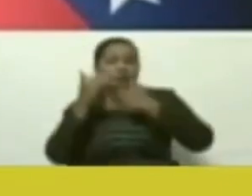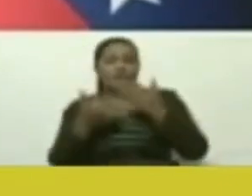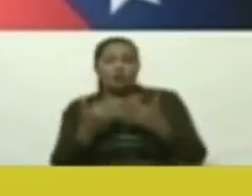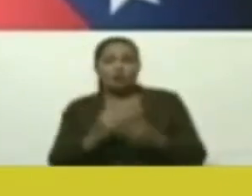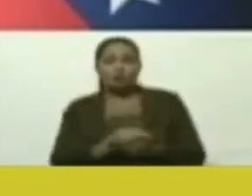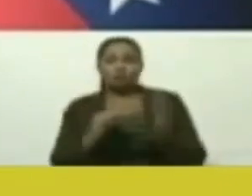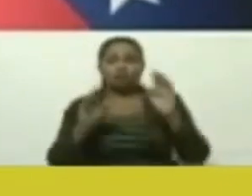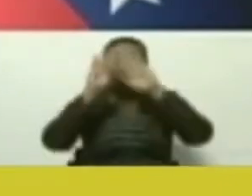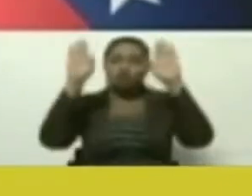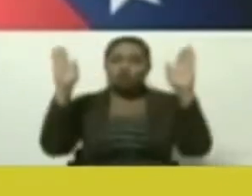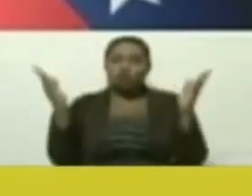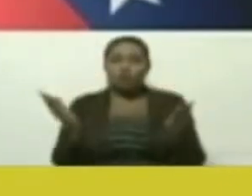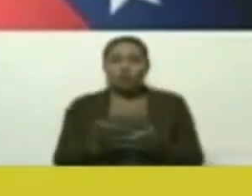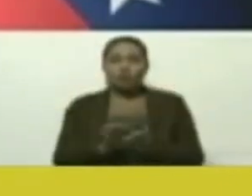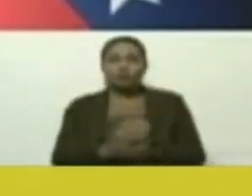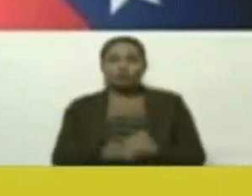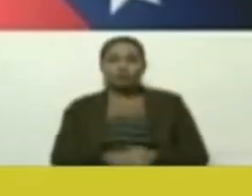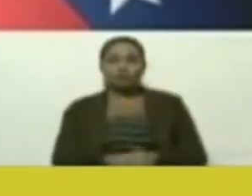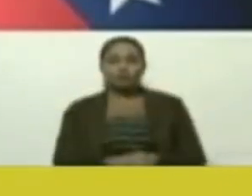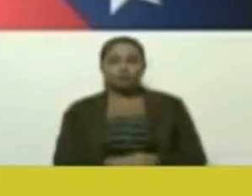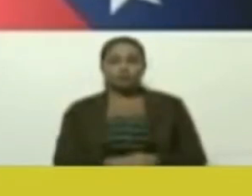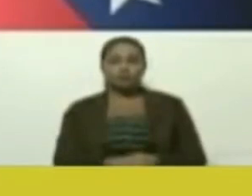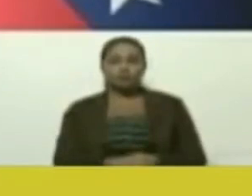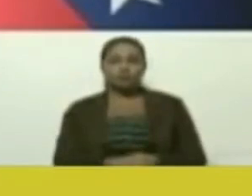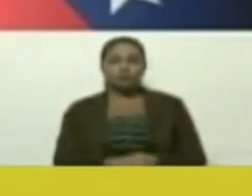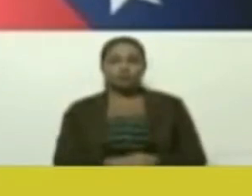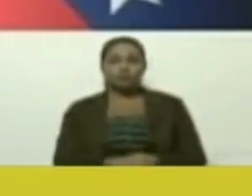but diplomatic as well.